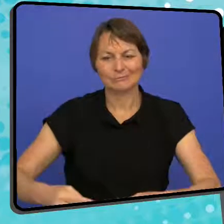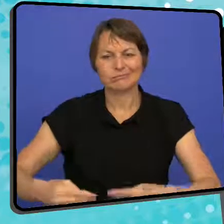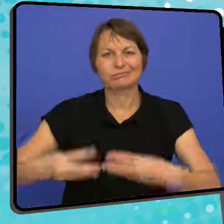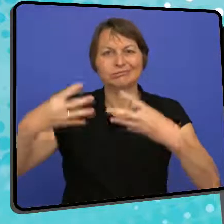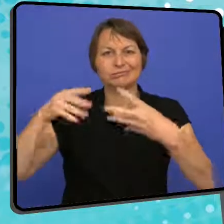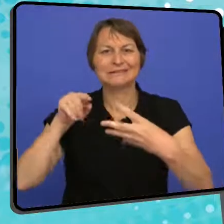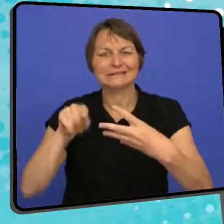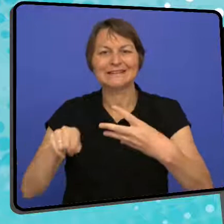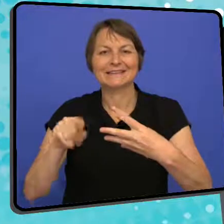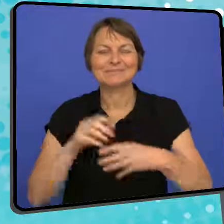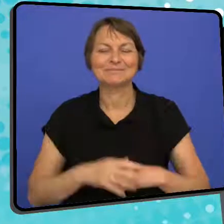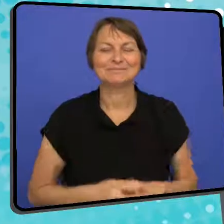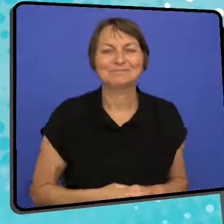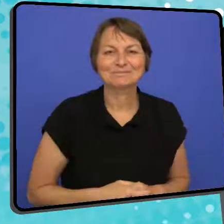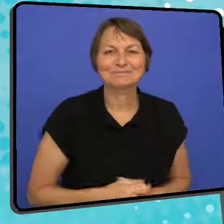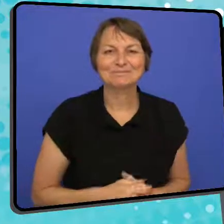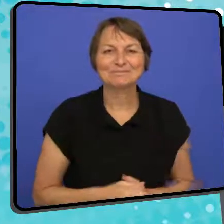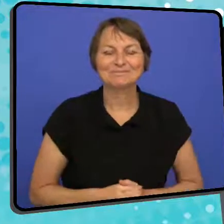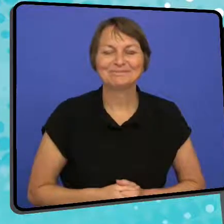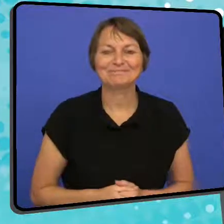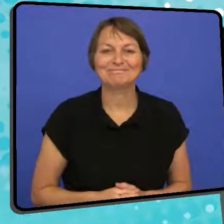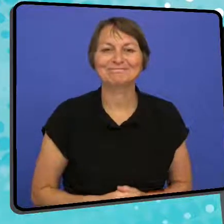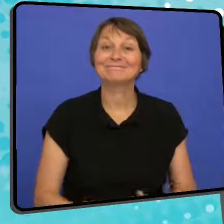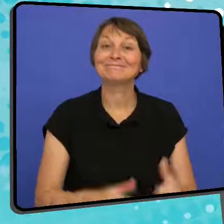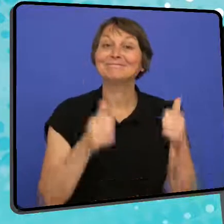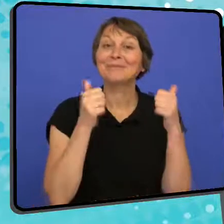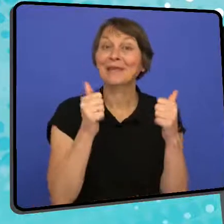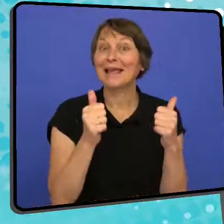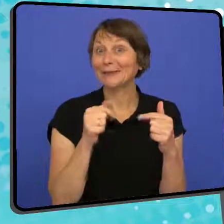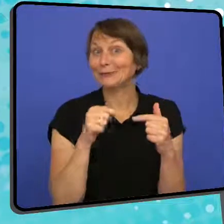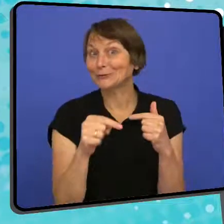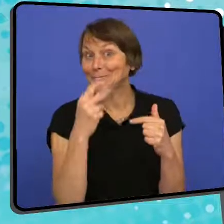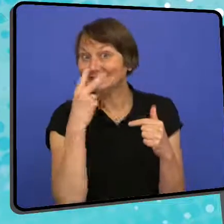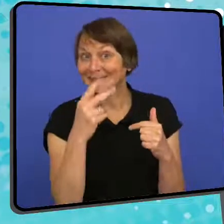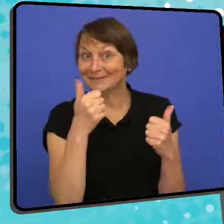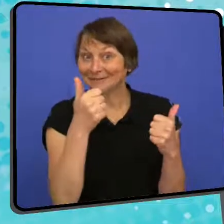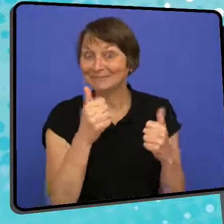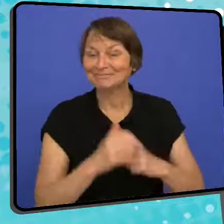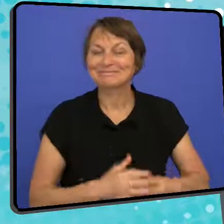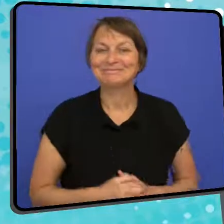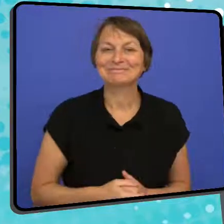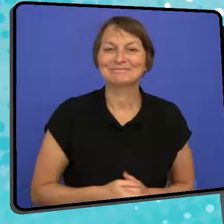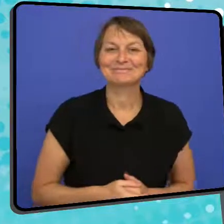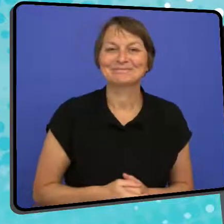aka.ms/a-bit-of-ai-cafe. All right, well, we will see you very shortly.